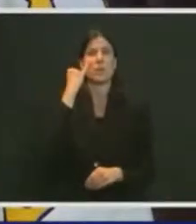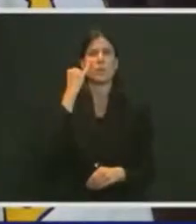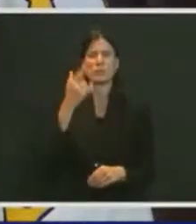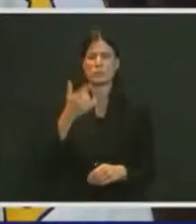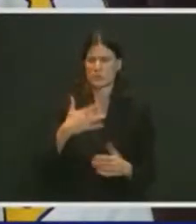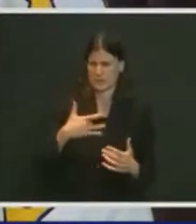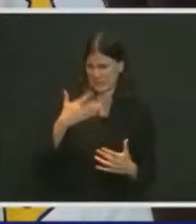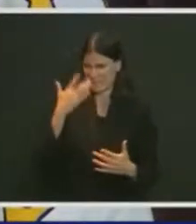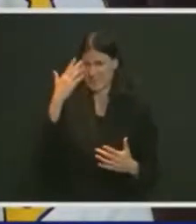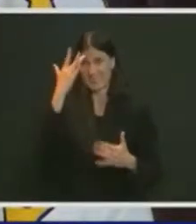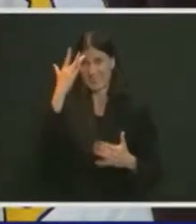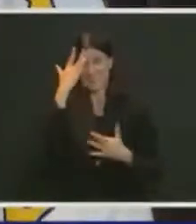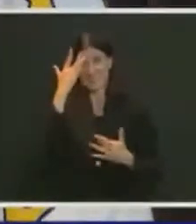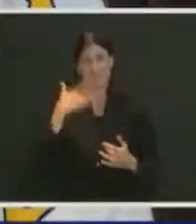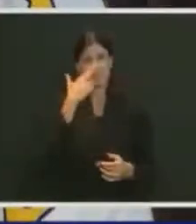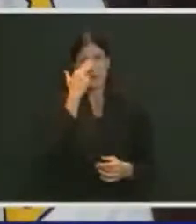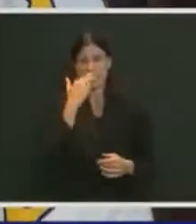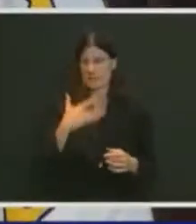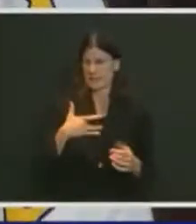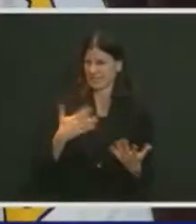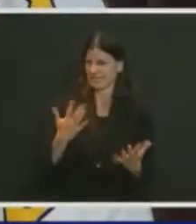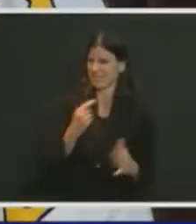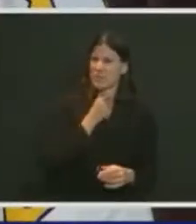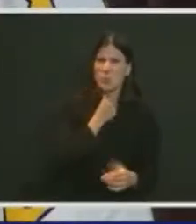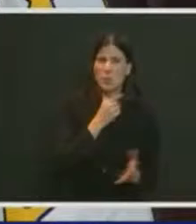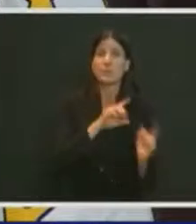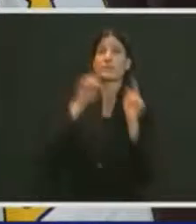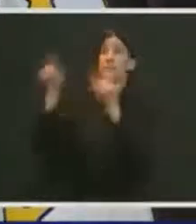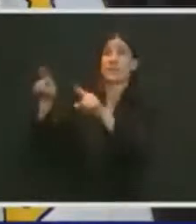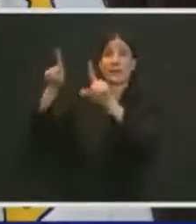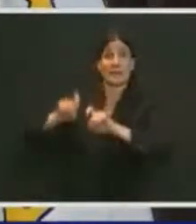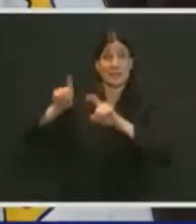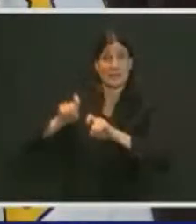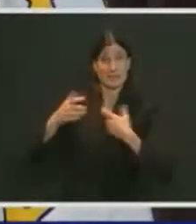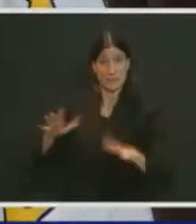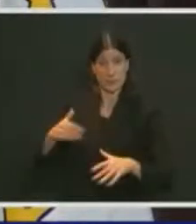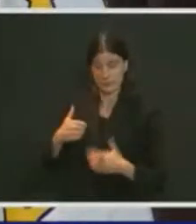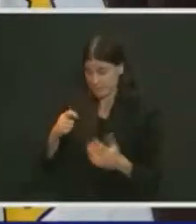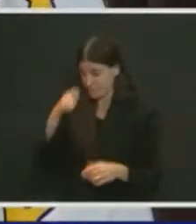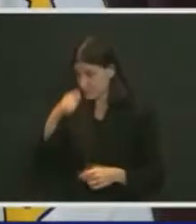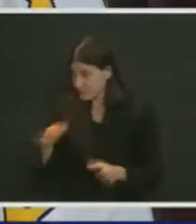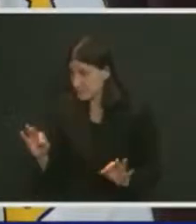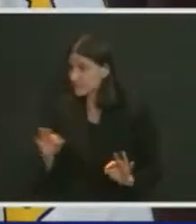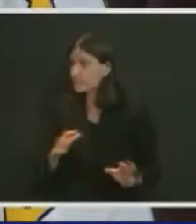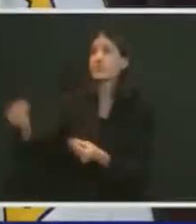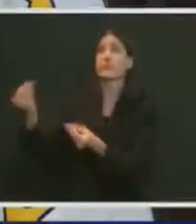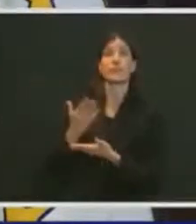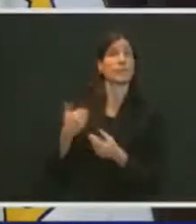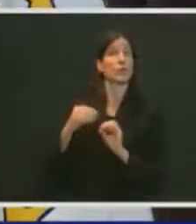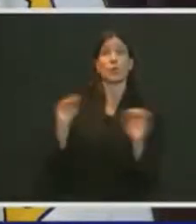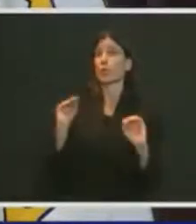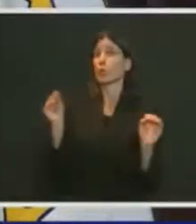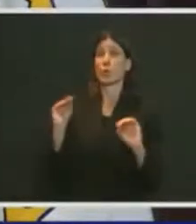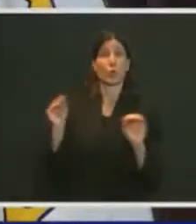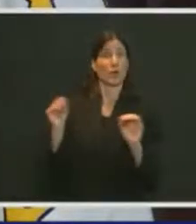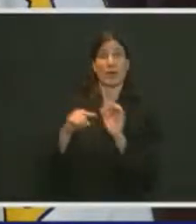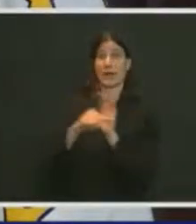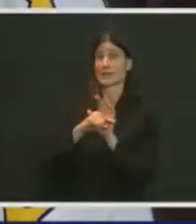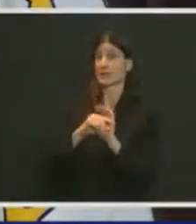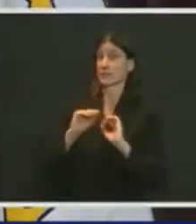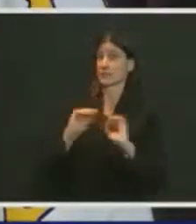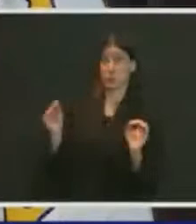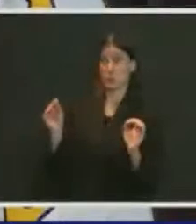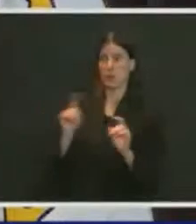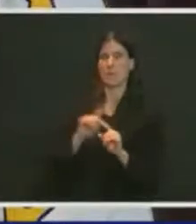less accurately, less reliably if it's done on people without symptoms. And that's why we are only using it in